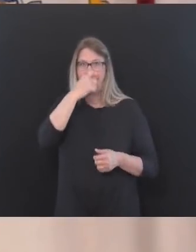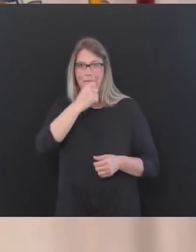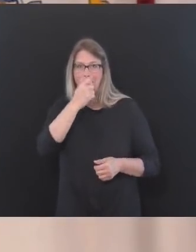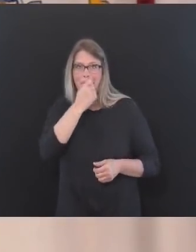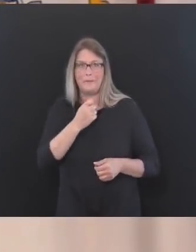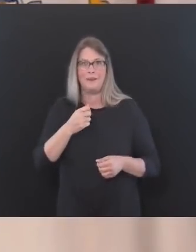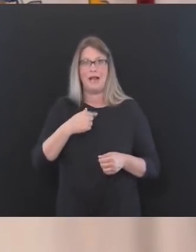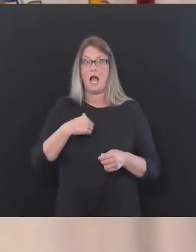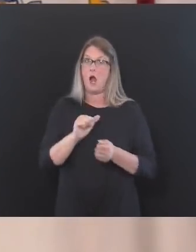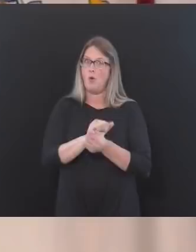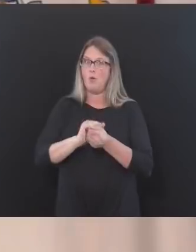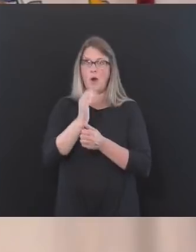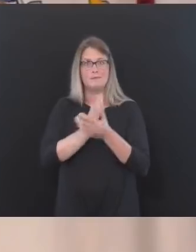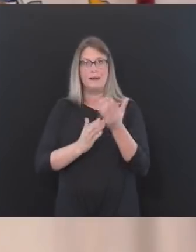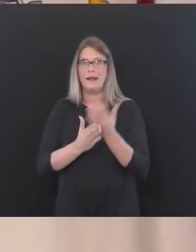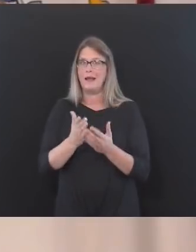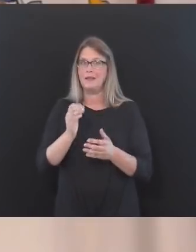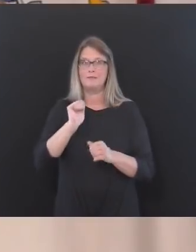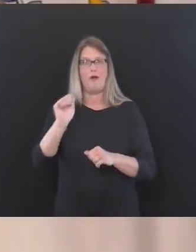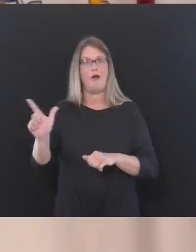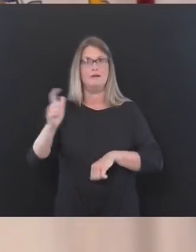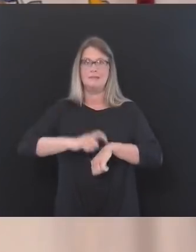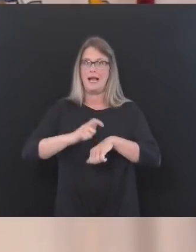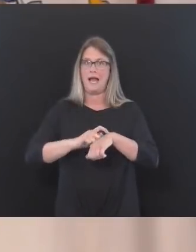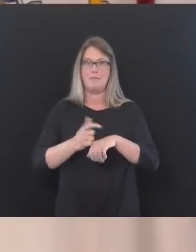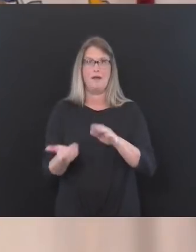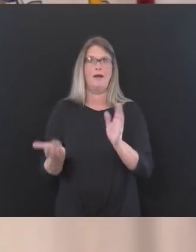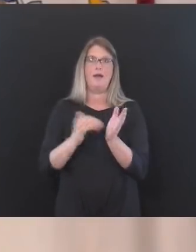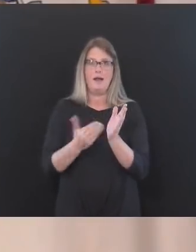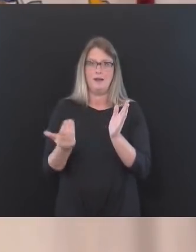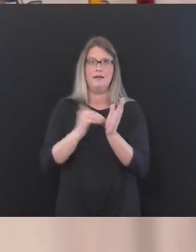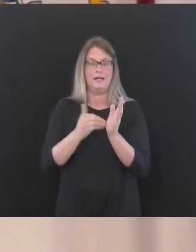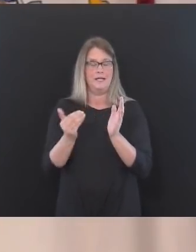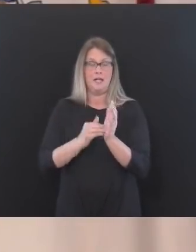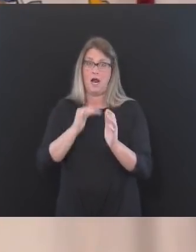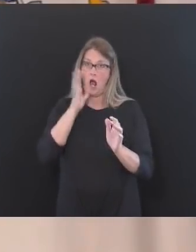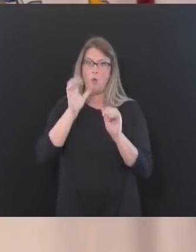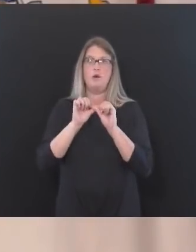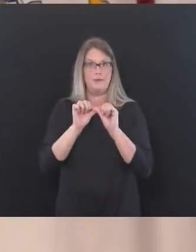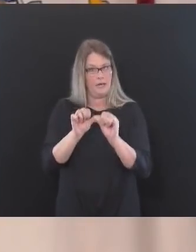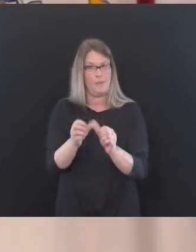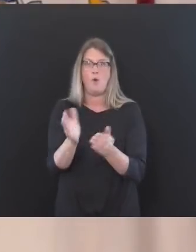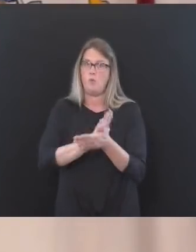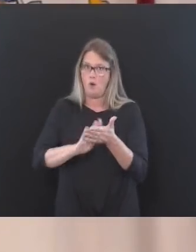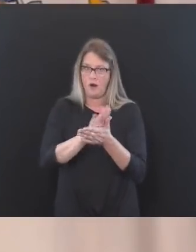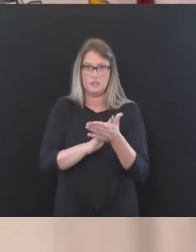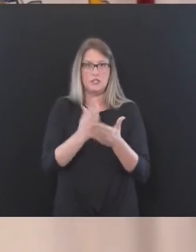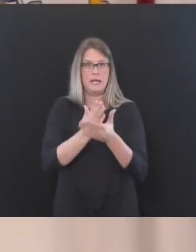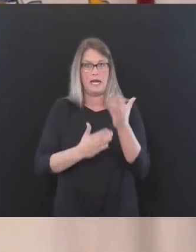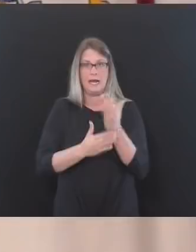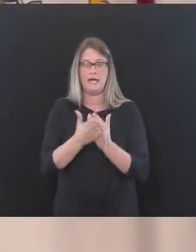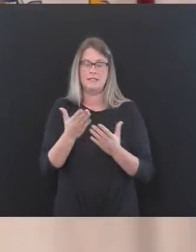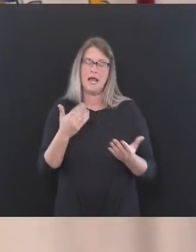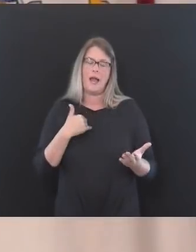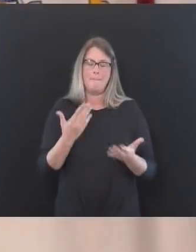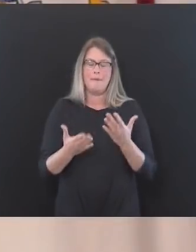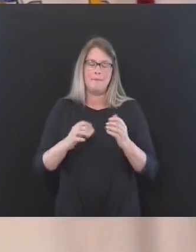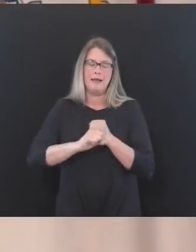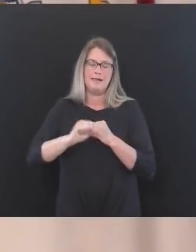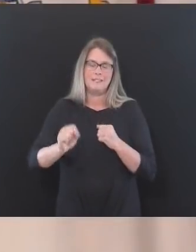I've washed my hands 18,000 times today, and I'm going to keep on doing exactly that, and I'm only exaggerating to make the